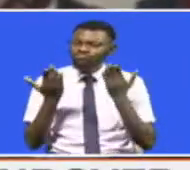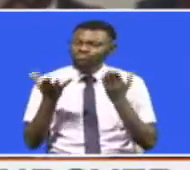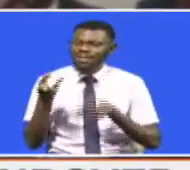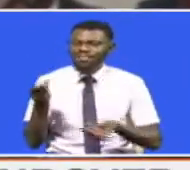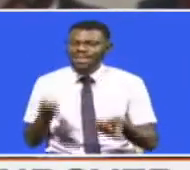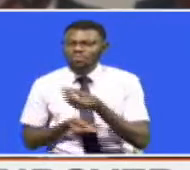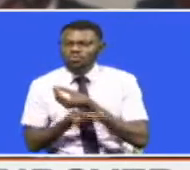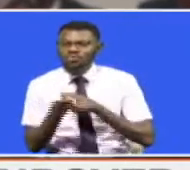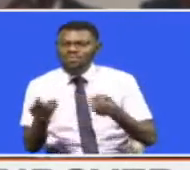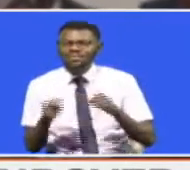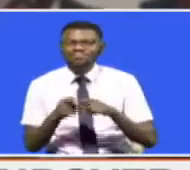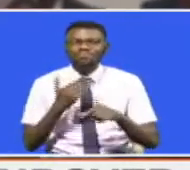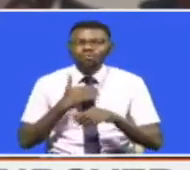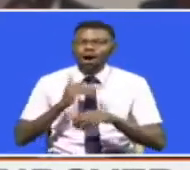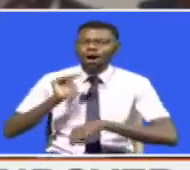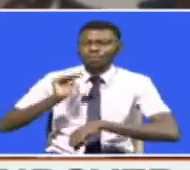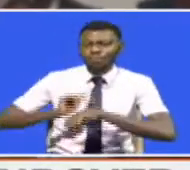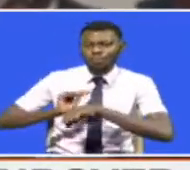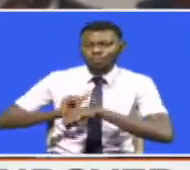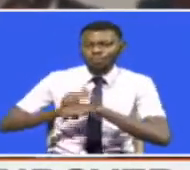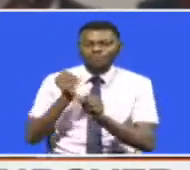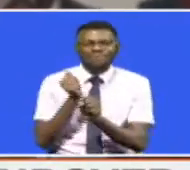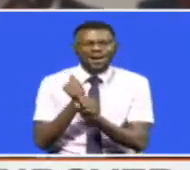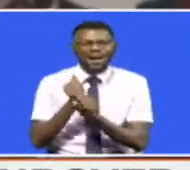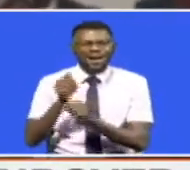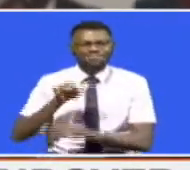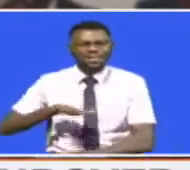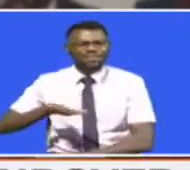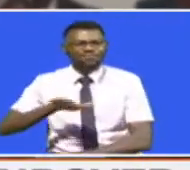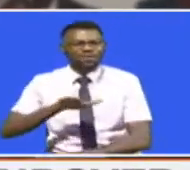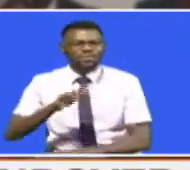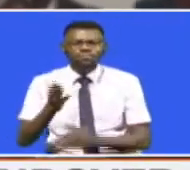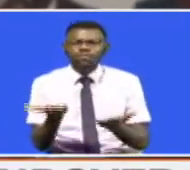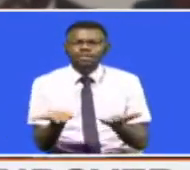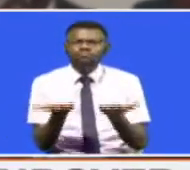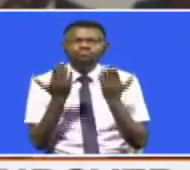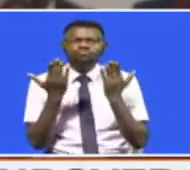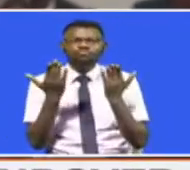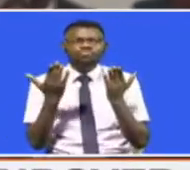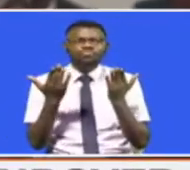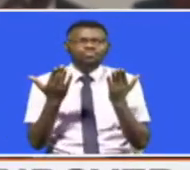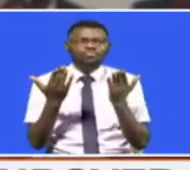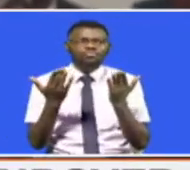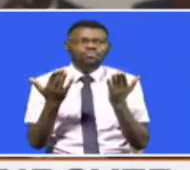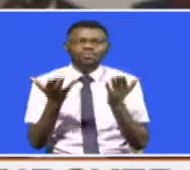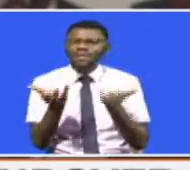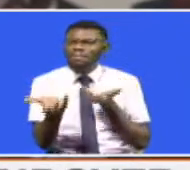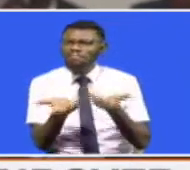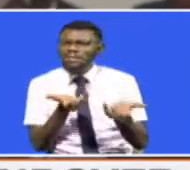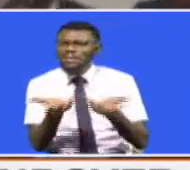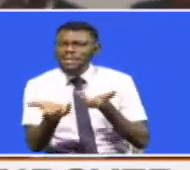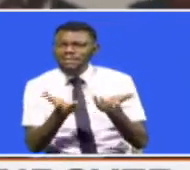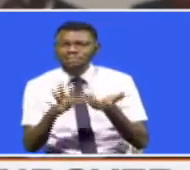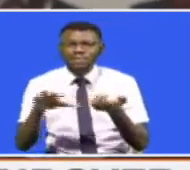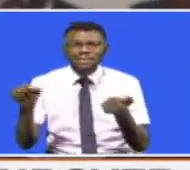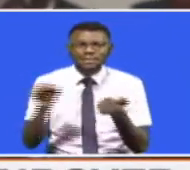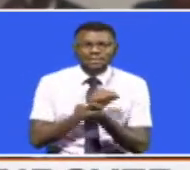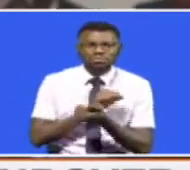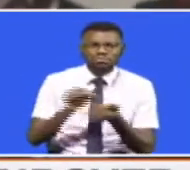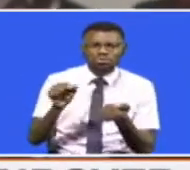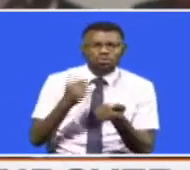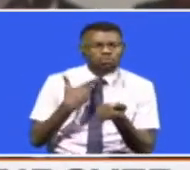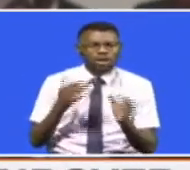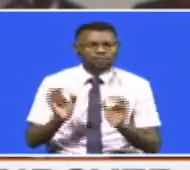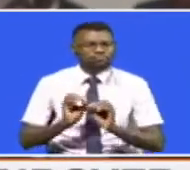and create a good working environment where we don't criminalize enterprise, where